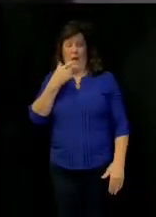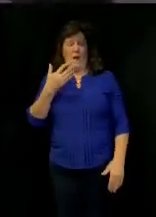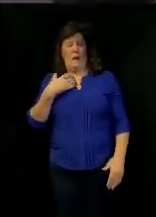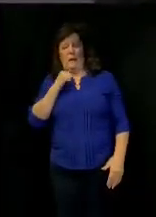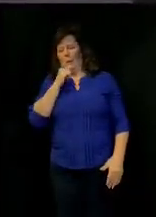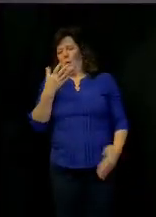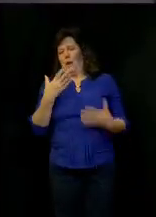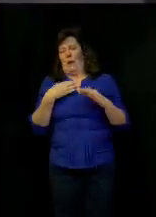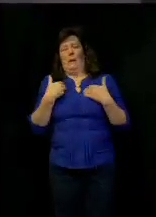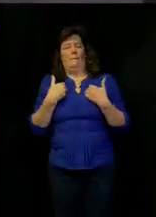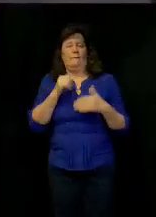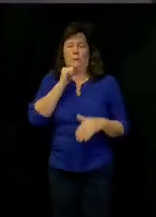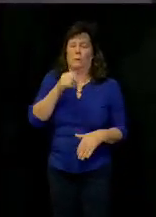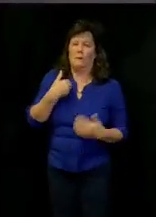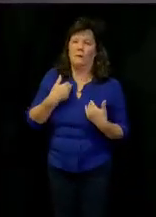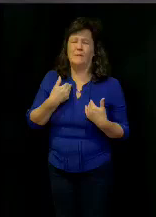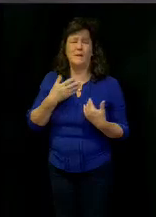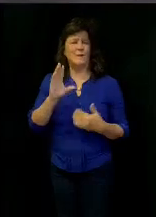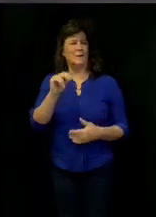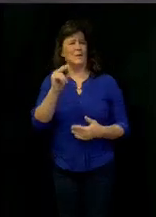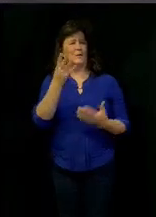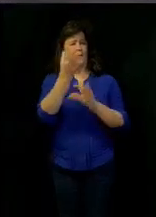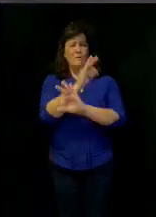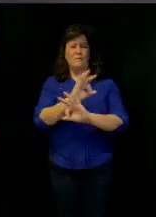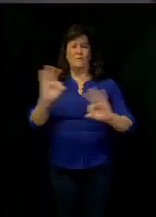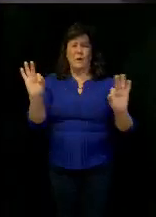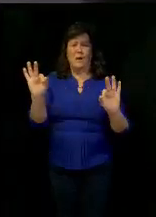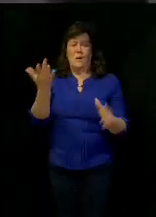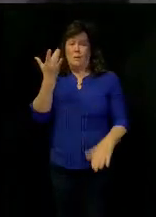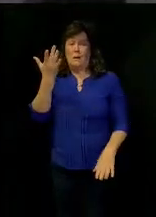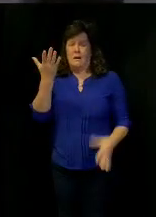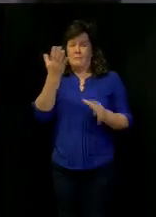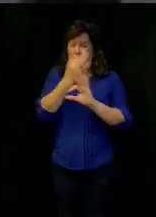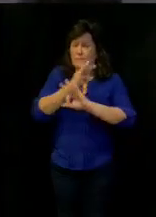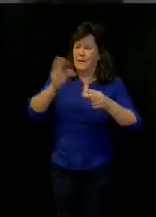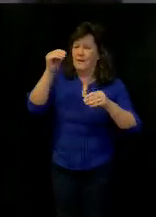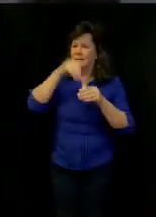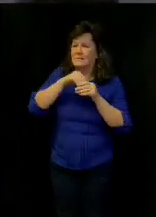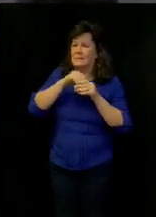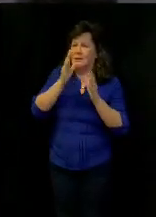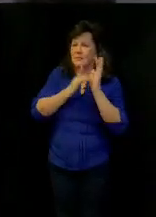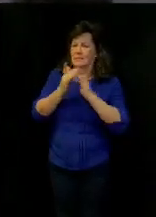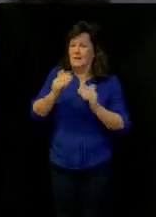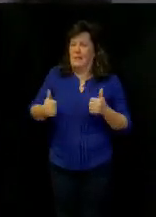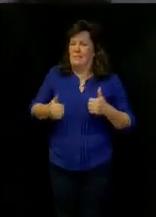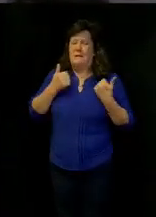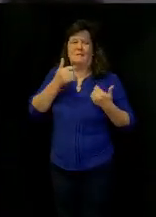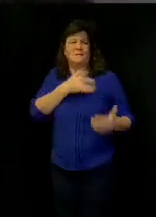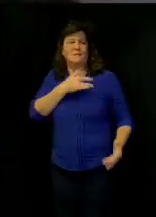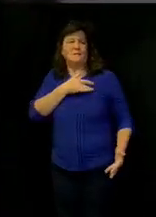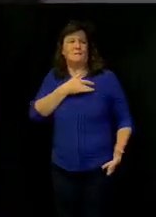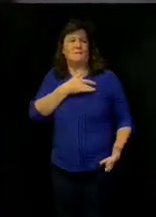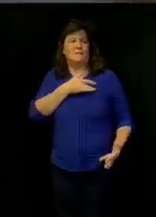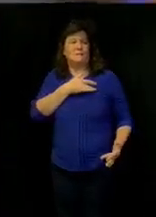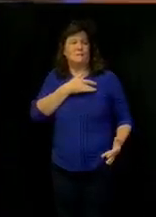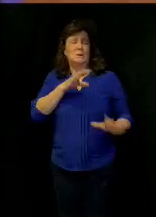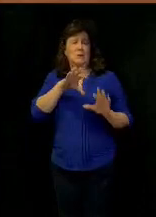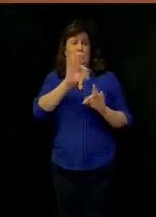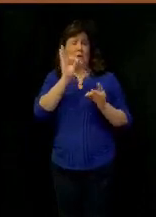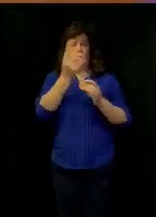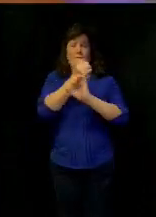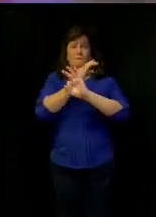divine nature. You're free. Well, how can I say it? Because I'm free on the inside. Because Jesus lives on the inside. The Spirit makes me free.